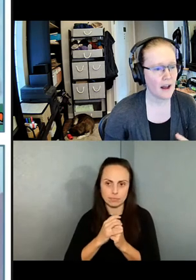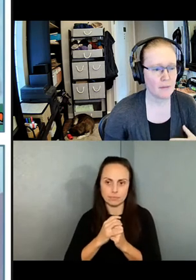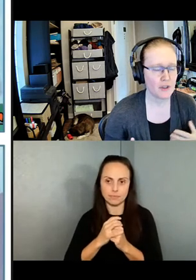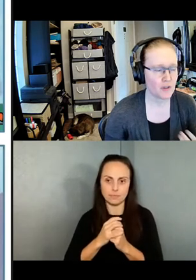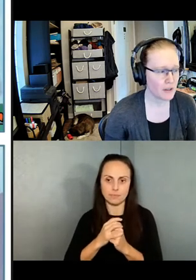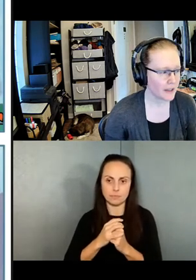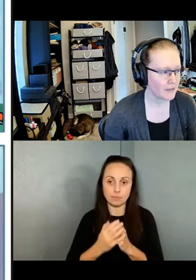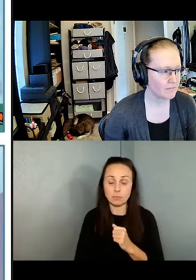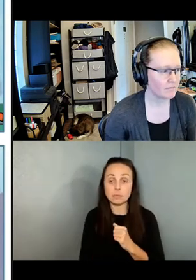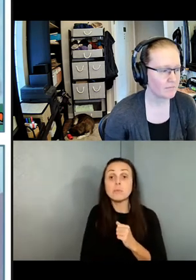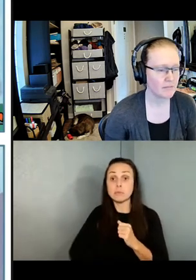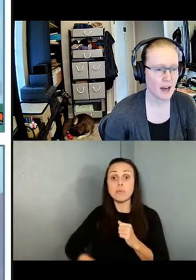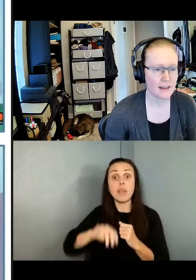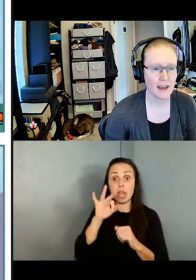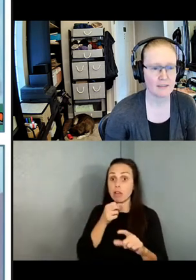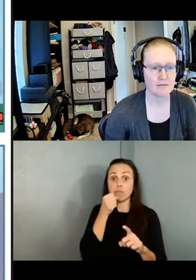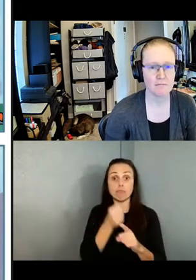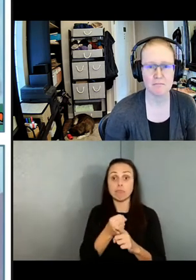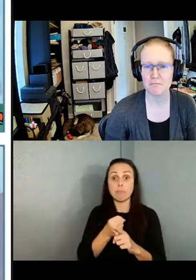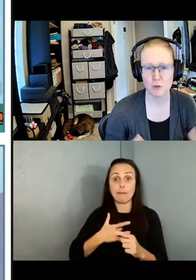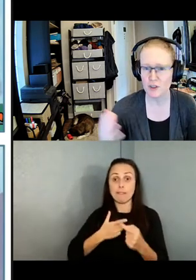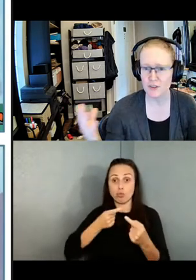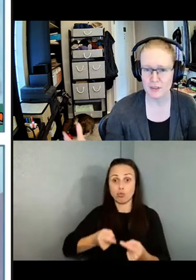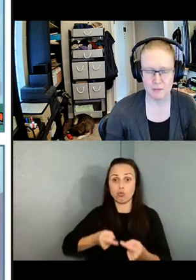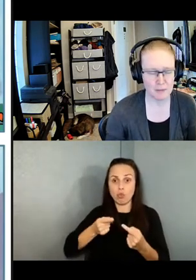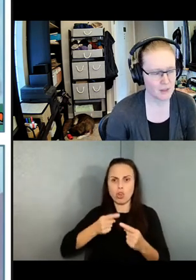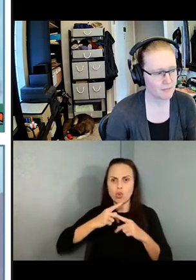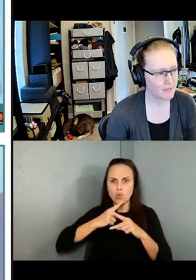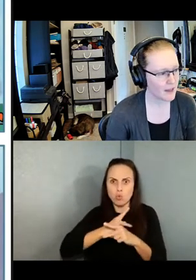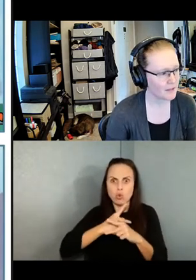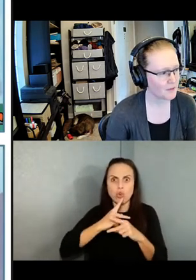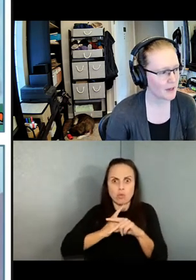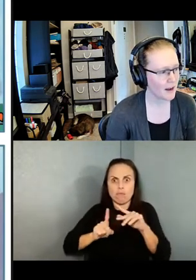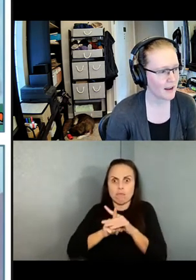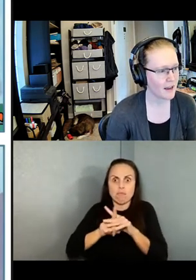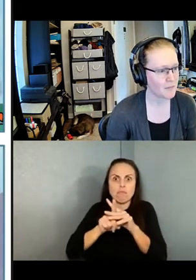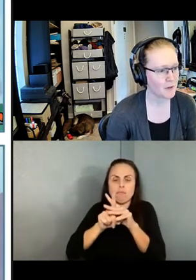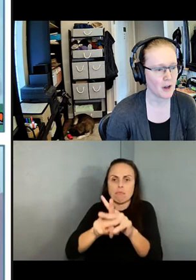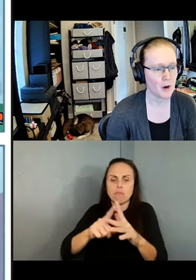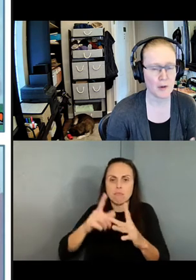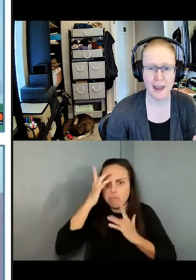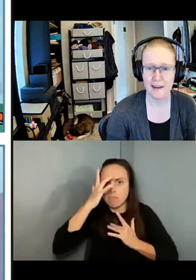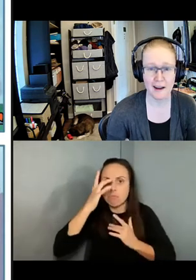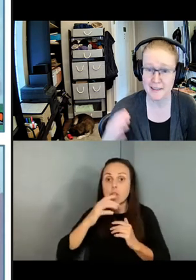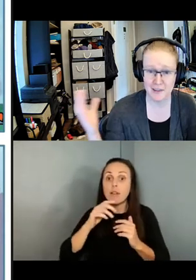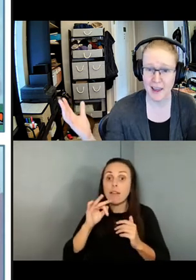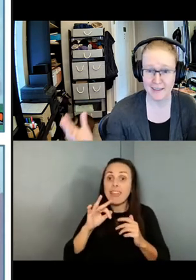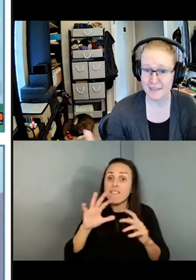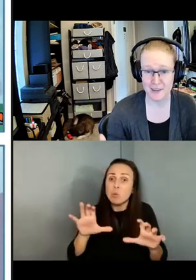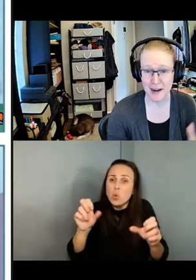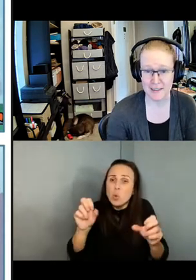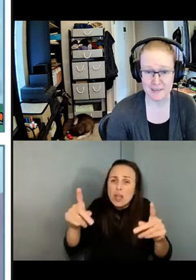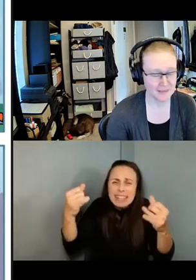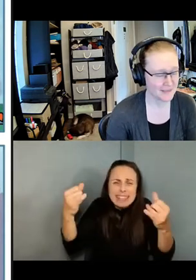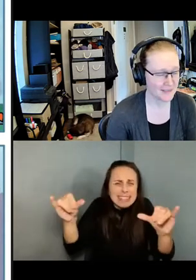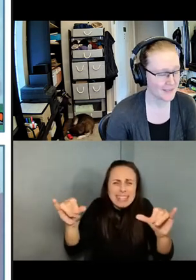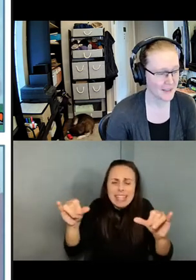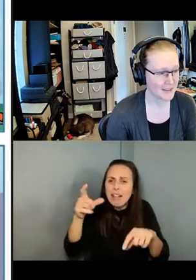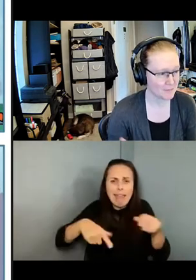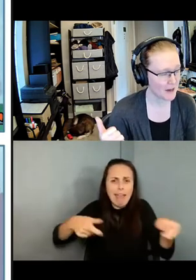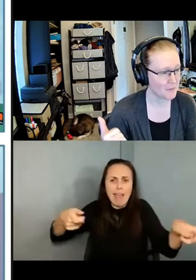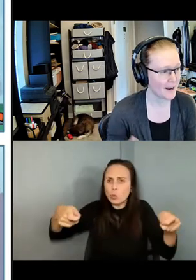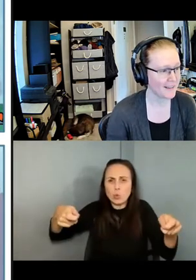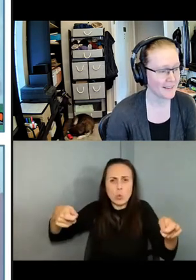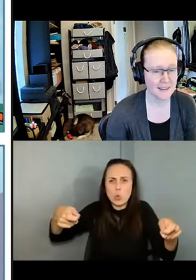When I am struggling, I get worse symptoms. And when I am doing okay, I still can't direct